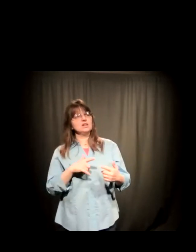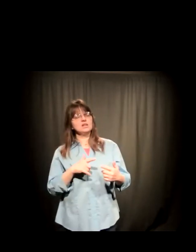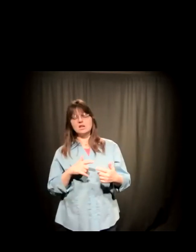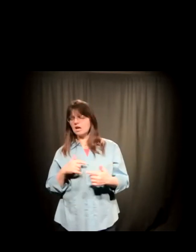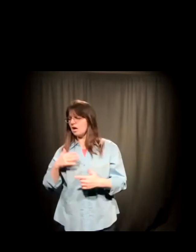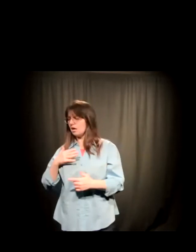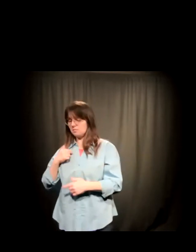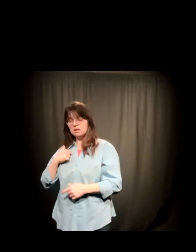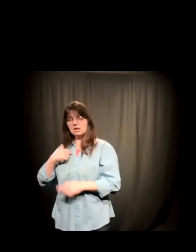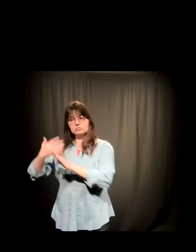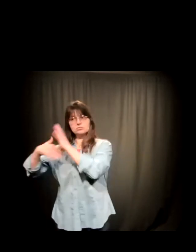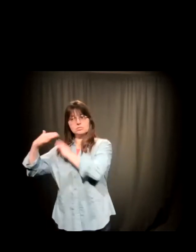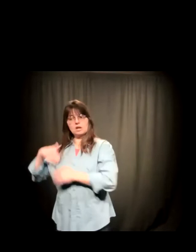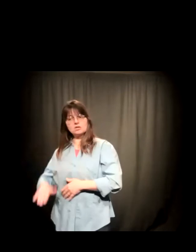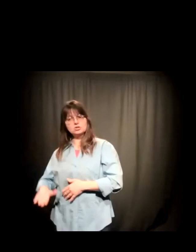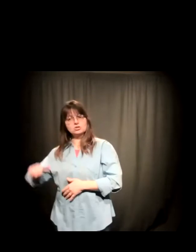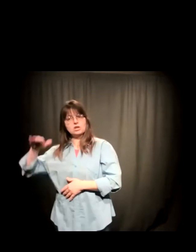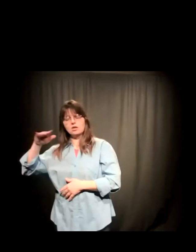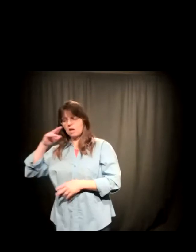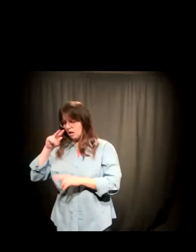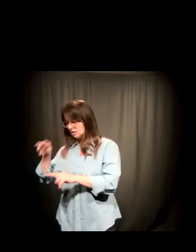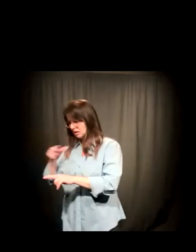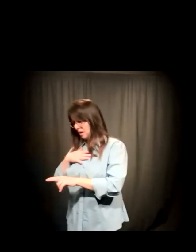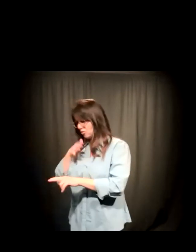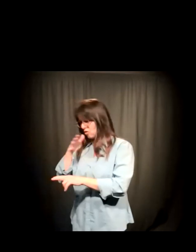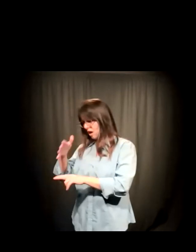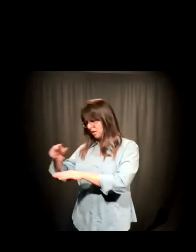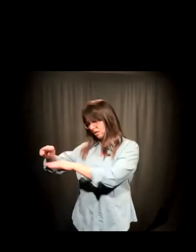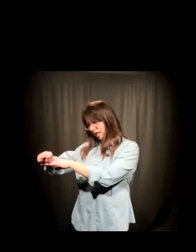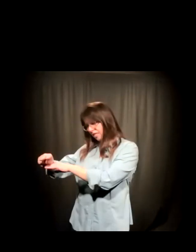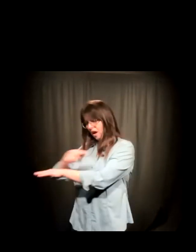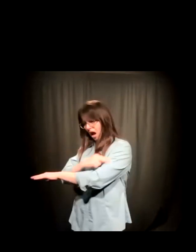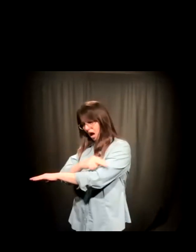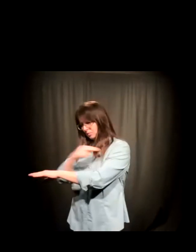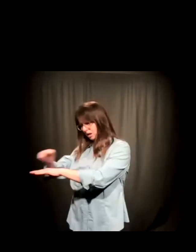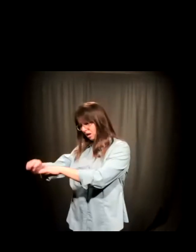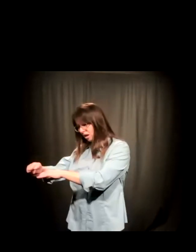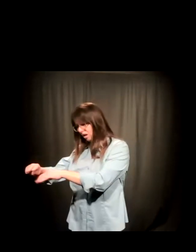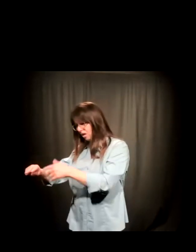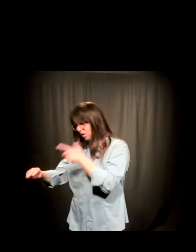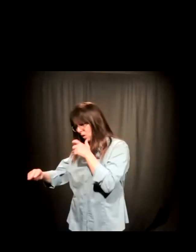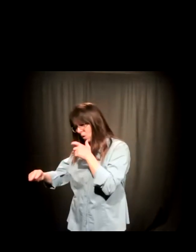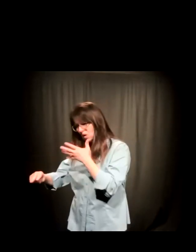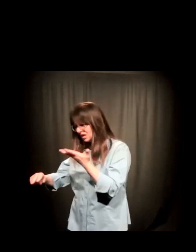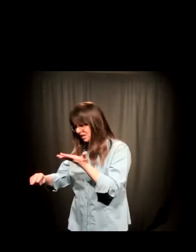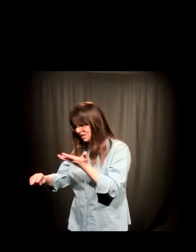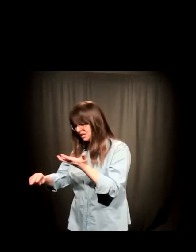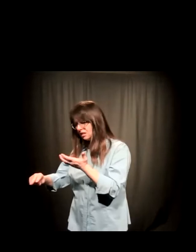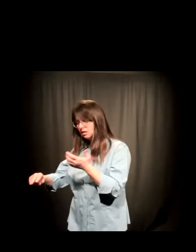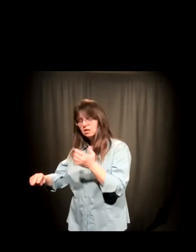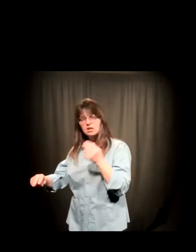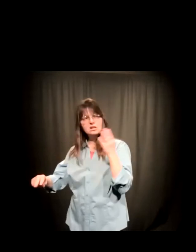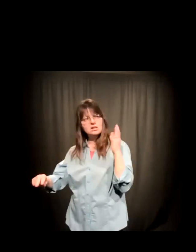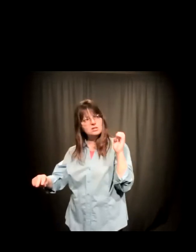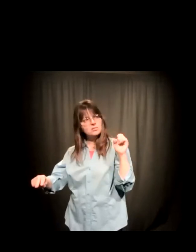then later, looking down at my grandmother's body, Bell was responsible not only for his own